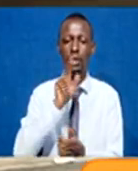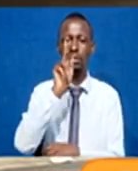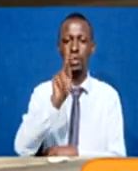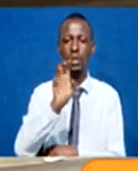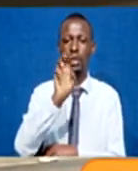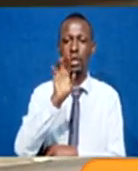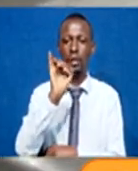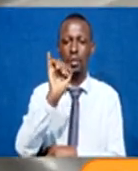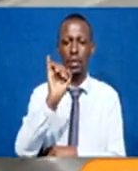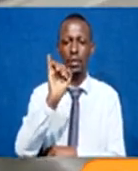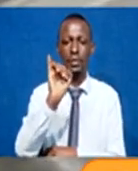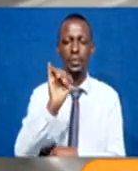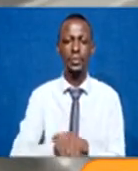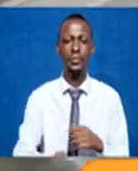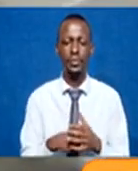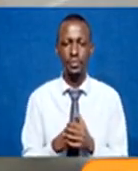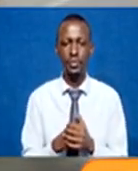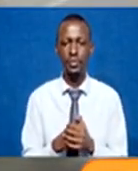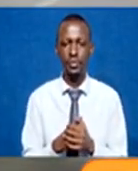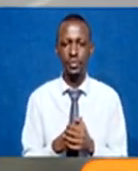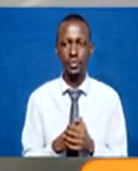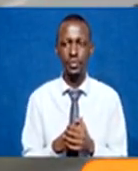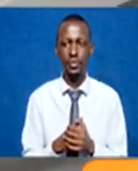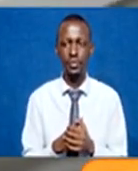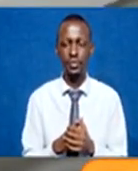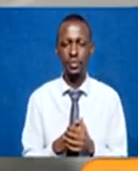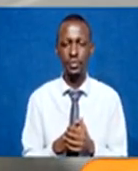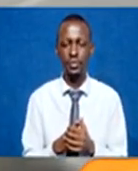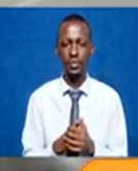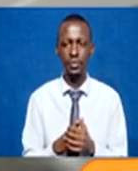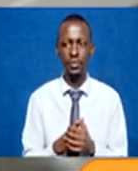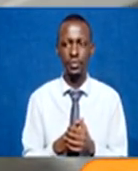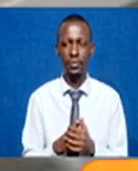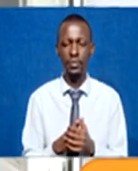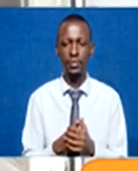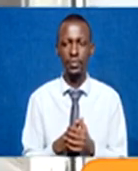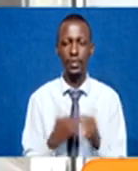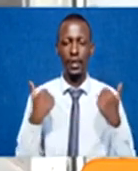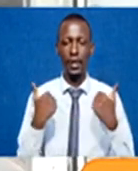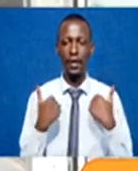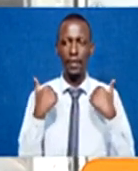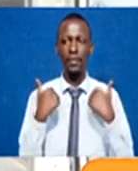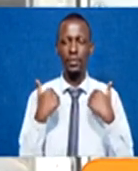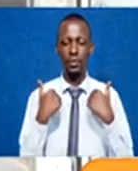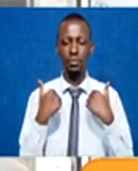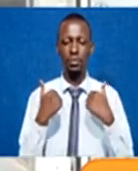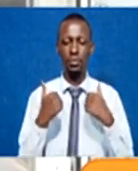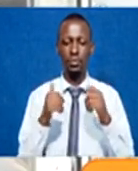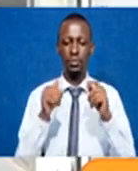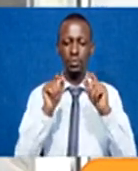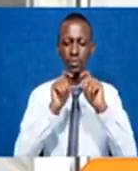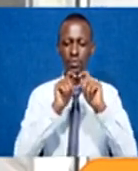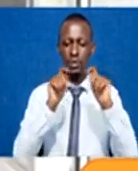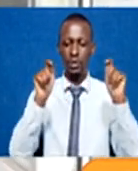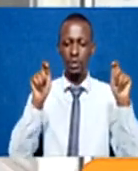under the Child Health and Mortality Prevention Surveillance Study. Fitted with an autopsy table, this van has